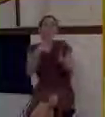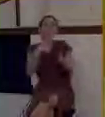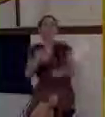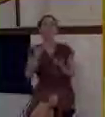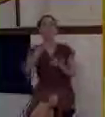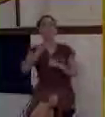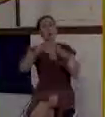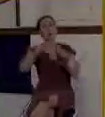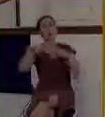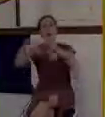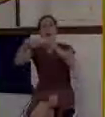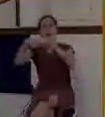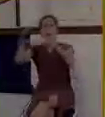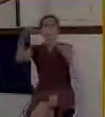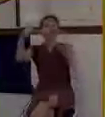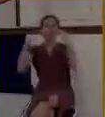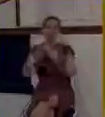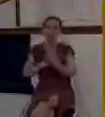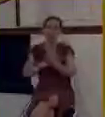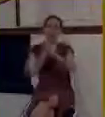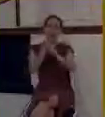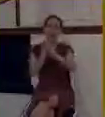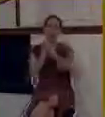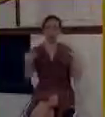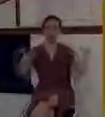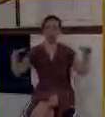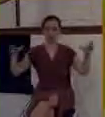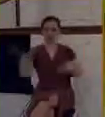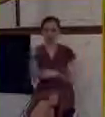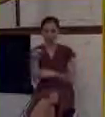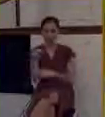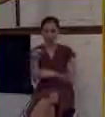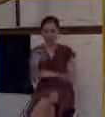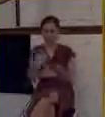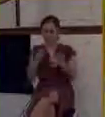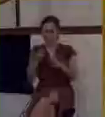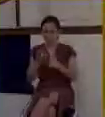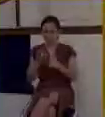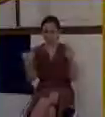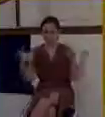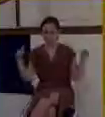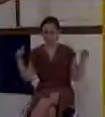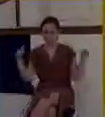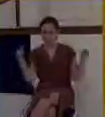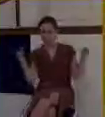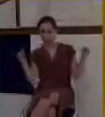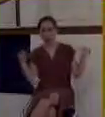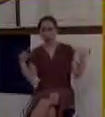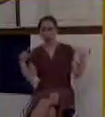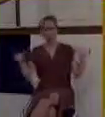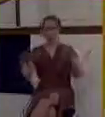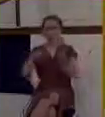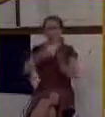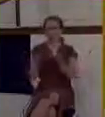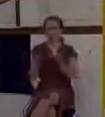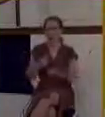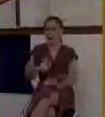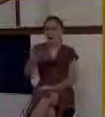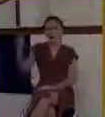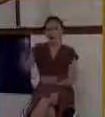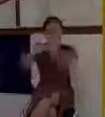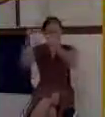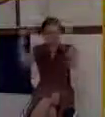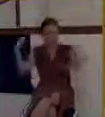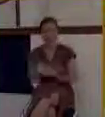become an angel when you die. I don't want to be an angel after I die. You know why? Angels are supposed to serve me up there in heaven. They're